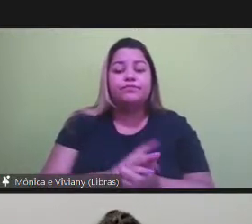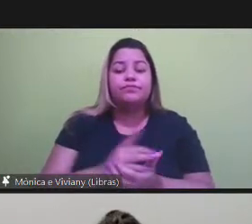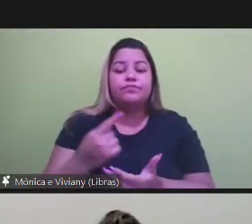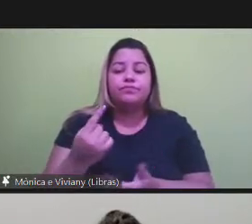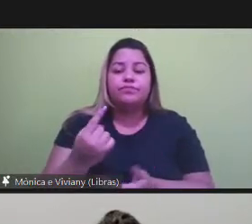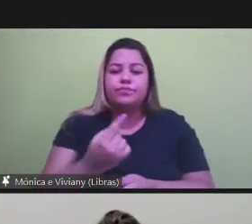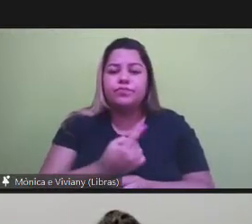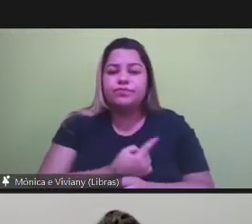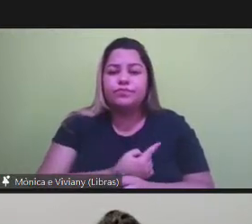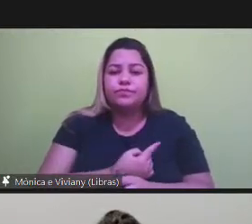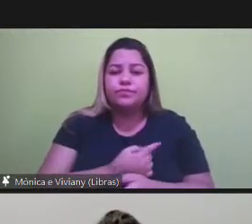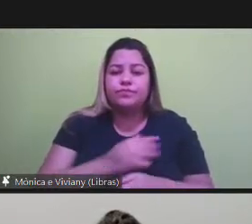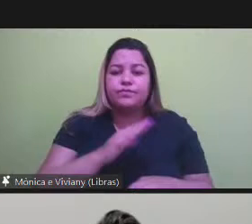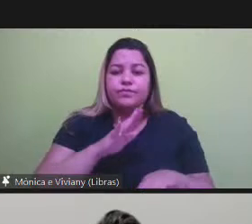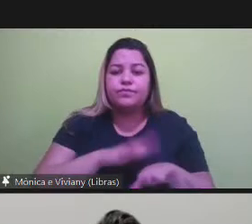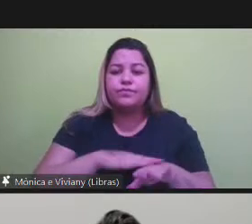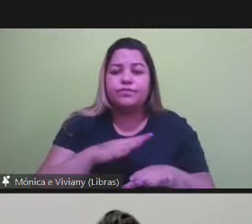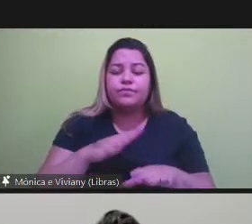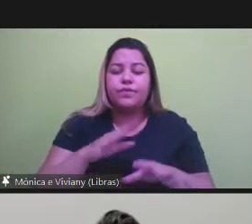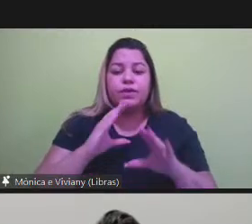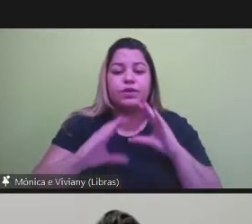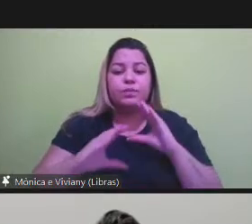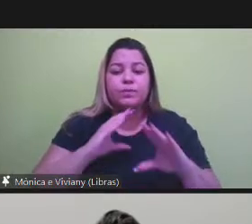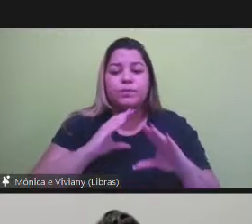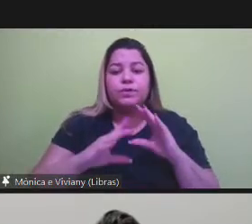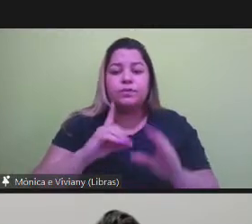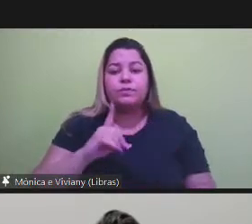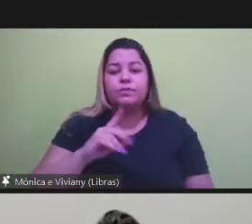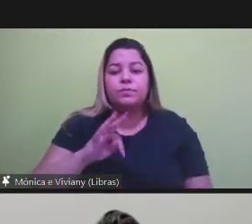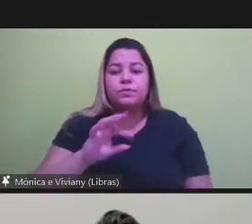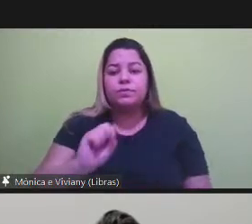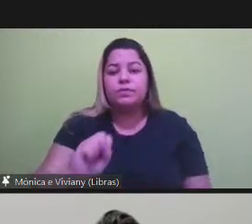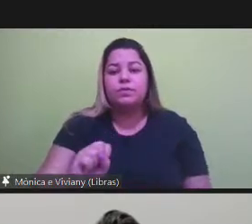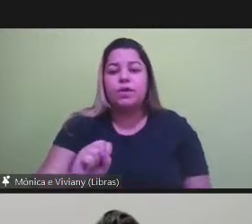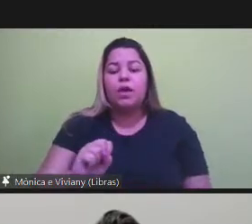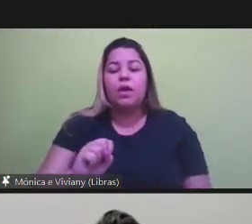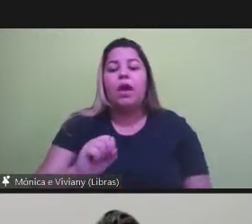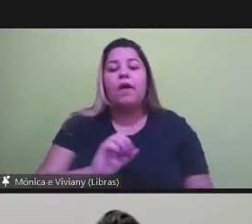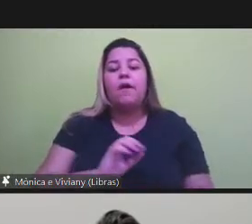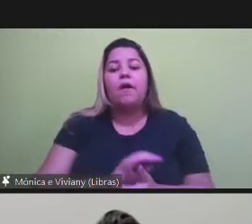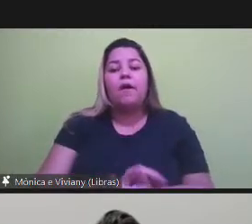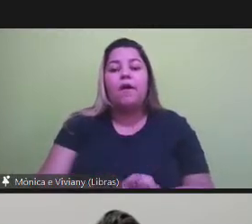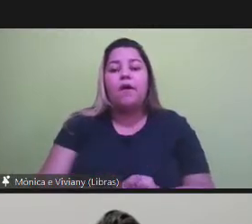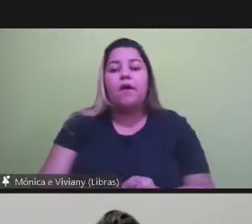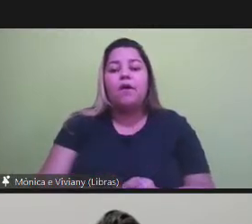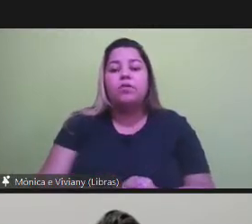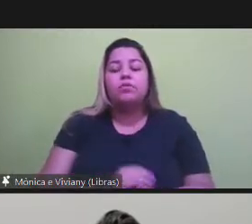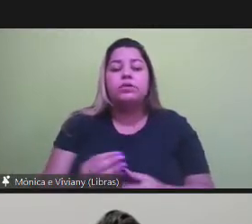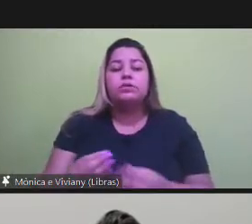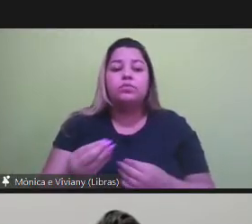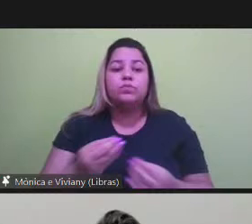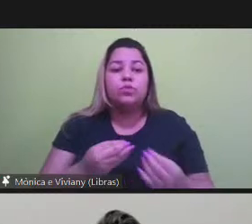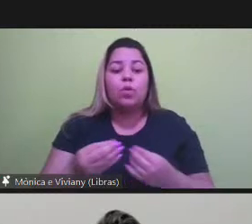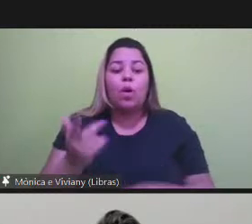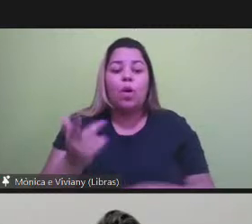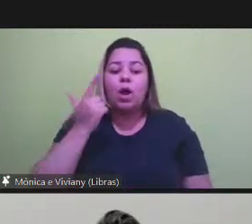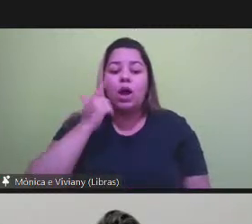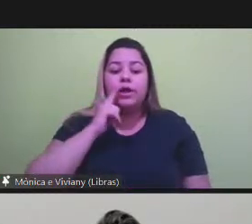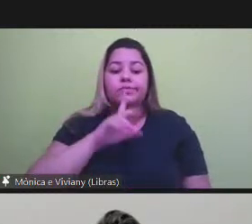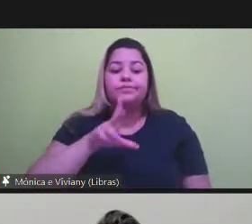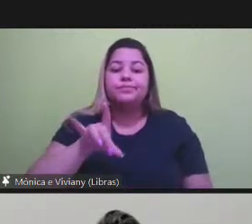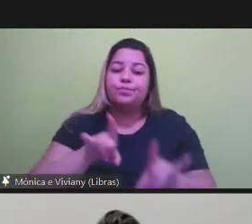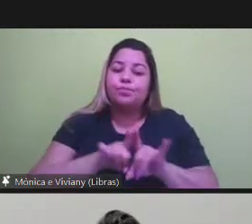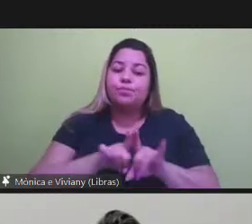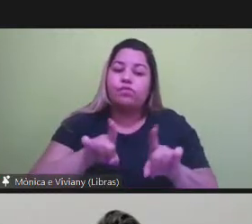to optimize the communication means, digital communication means with the family. And with that, we